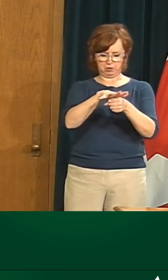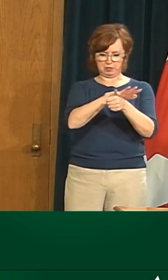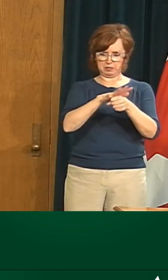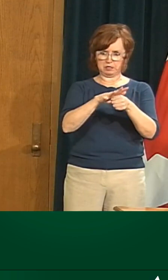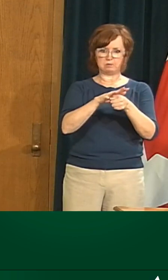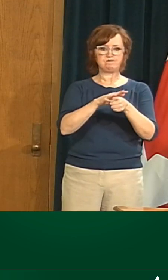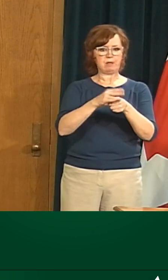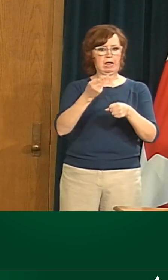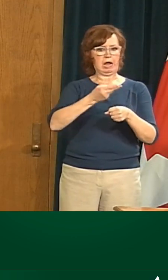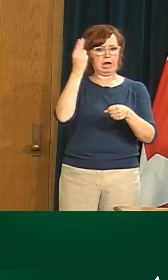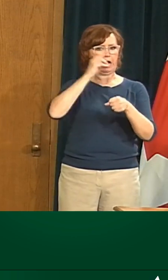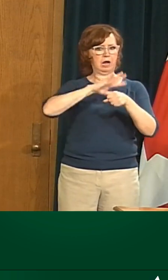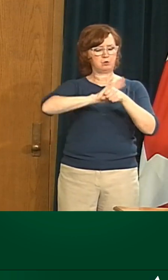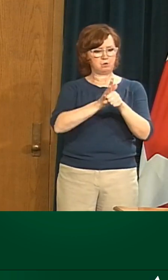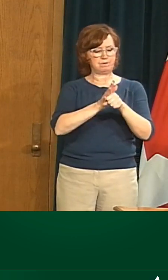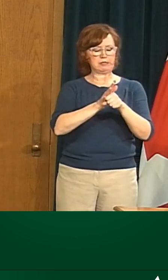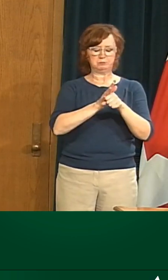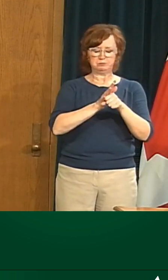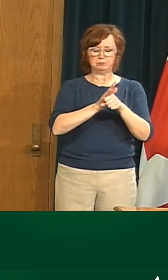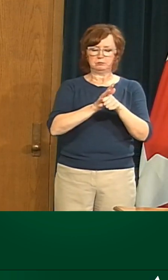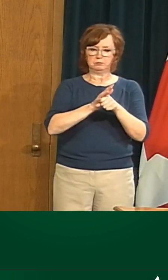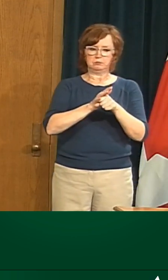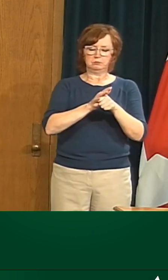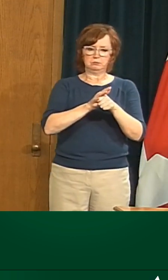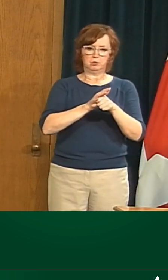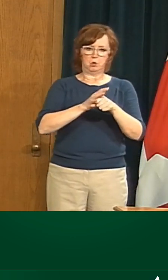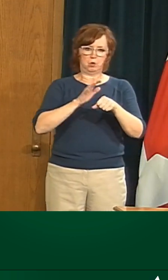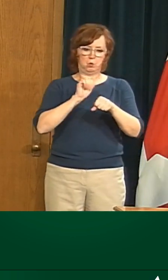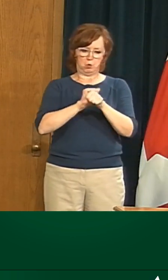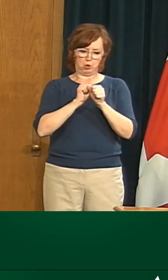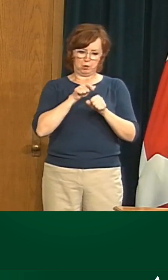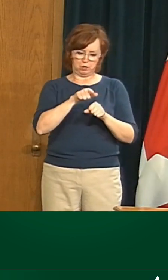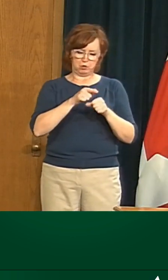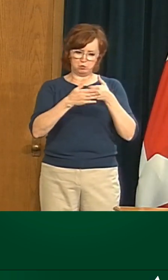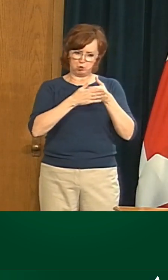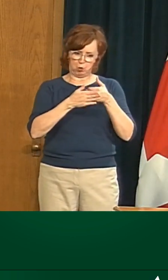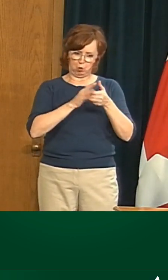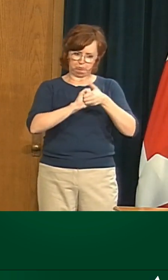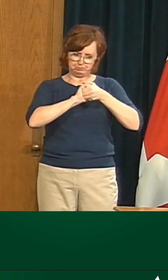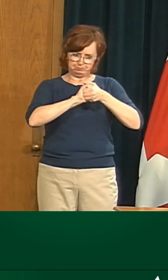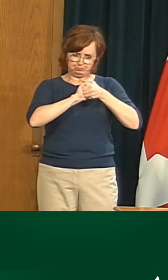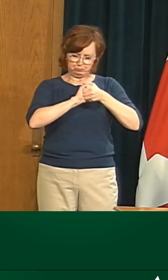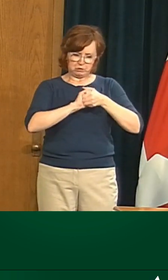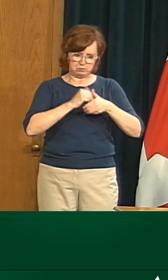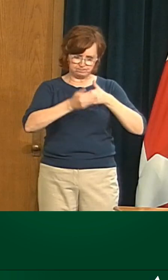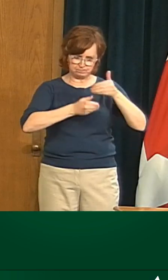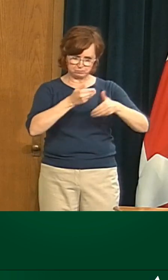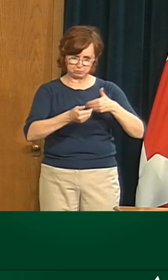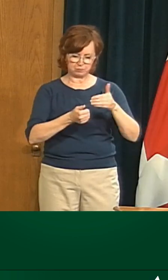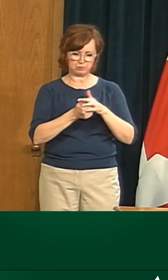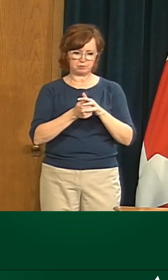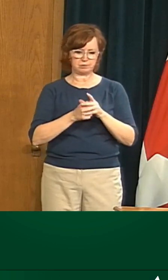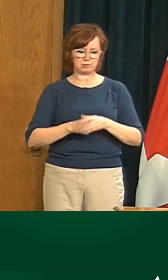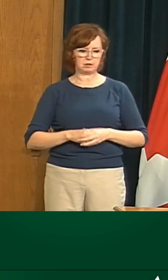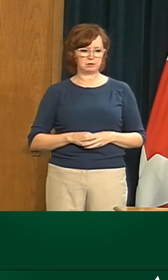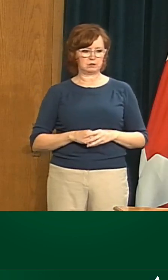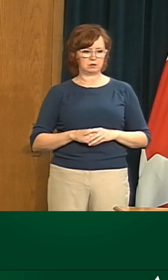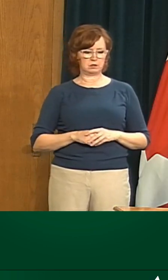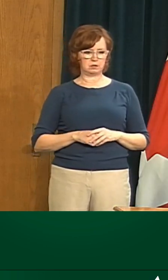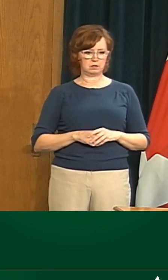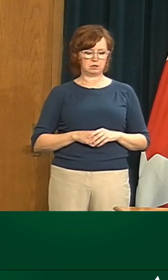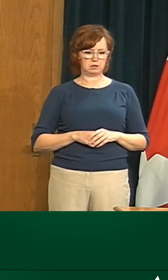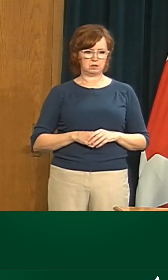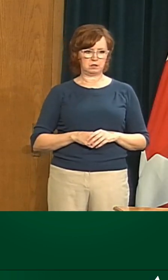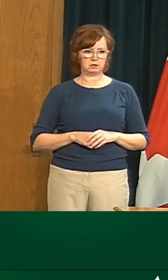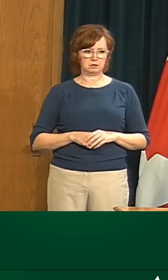very closely. And we may, and you may have something to add to this, Dr. Shahab, but we may have, if there is a flare-up, a certain